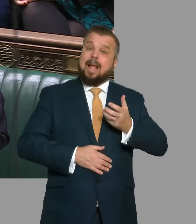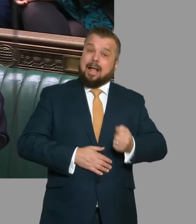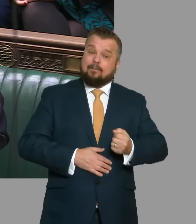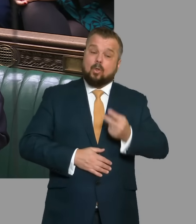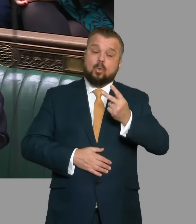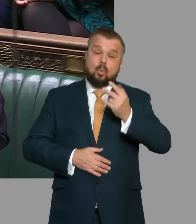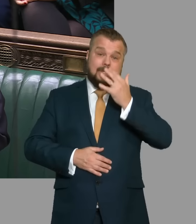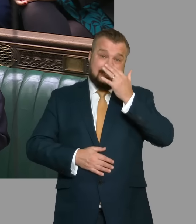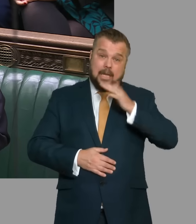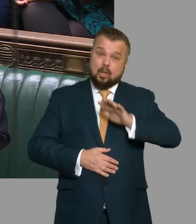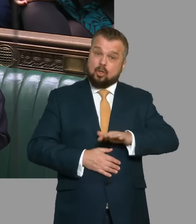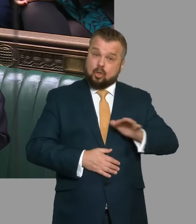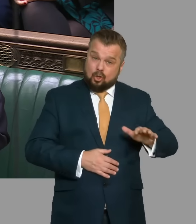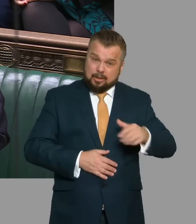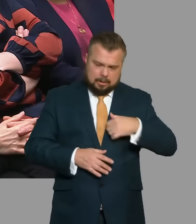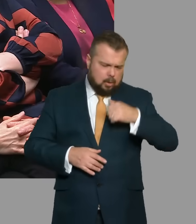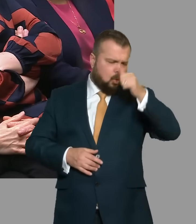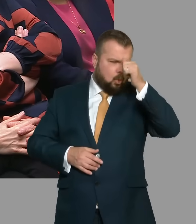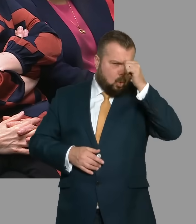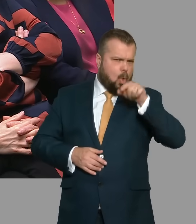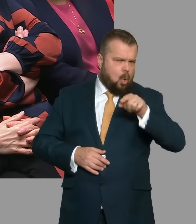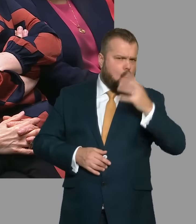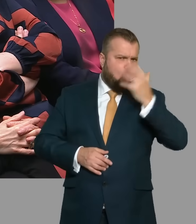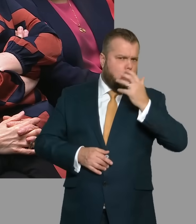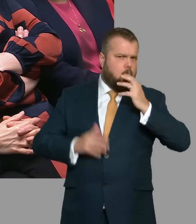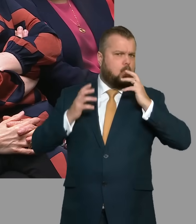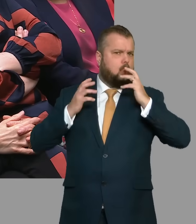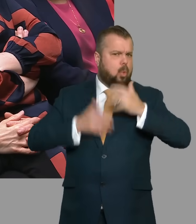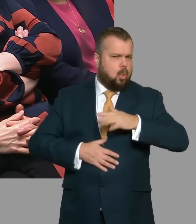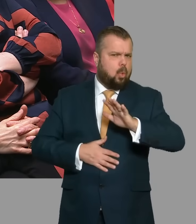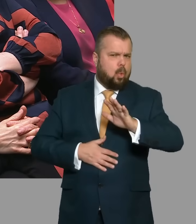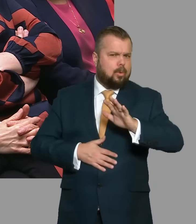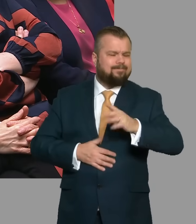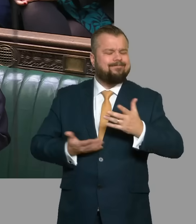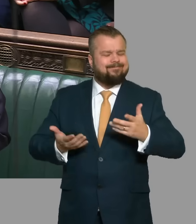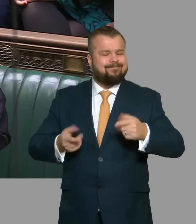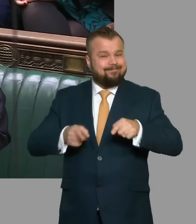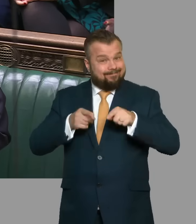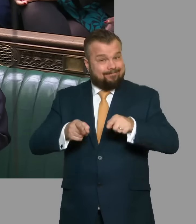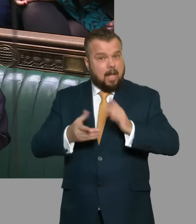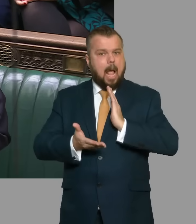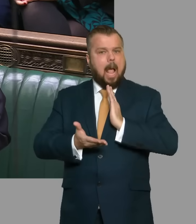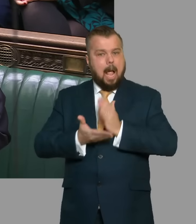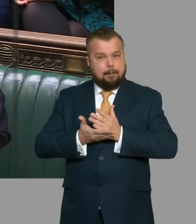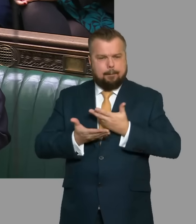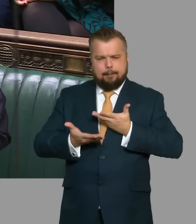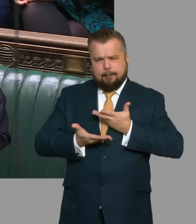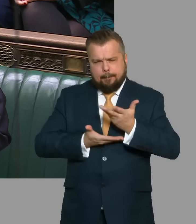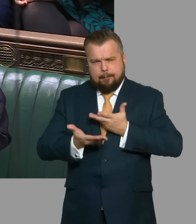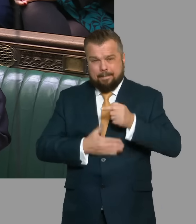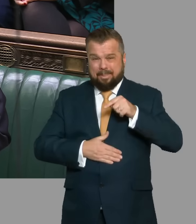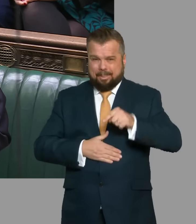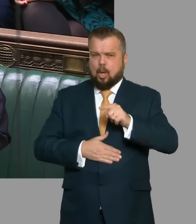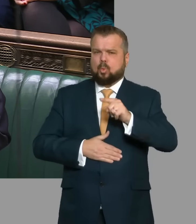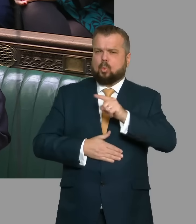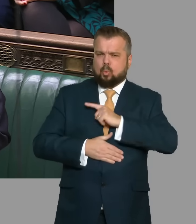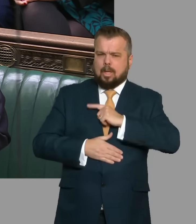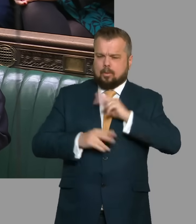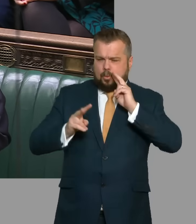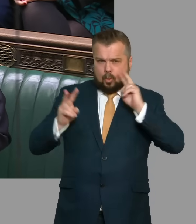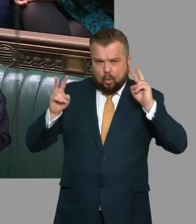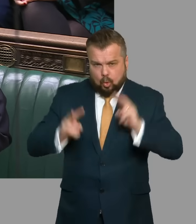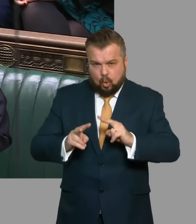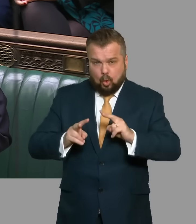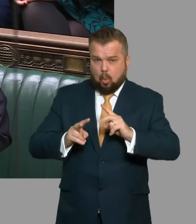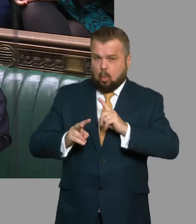this right, and we will respond by the summer. And that includes looking at the question of the age that children can access social media and